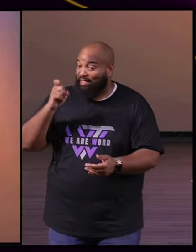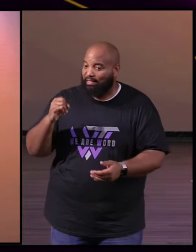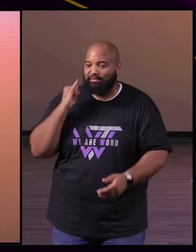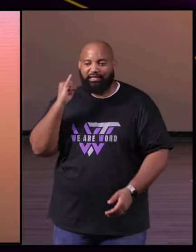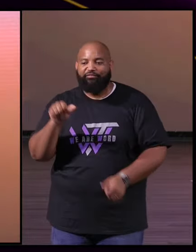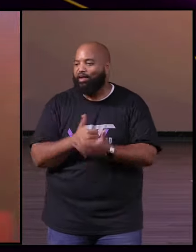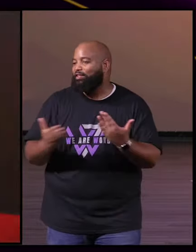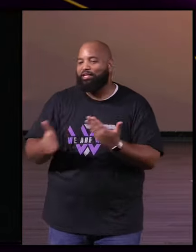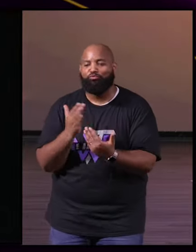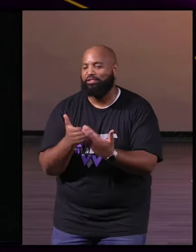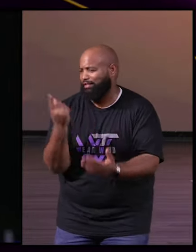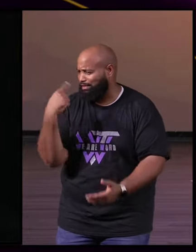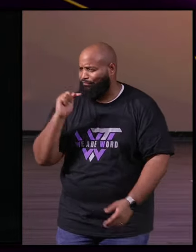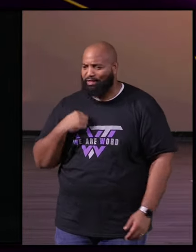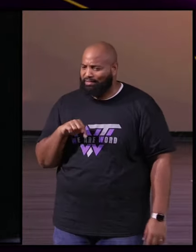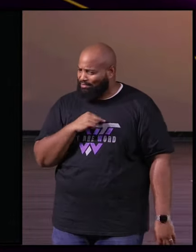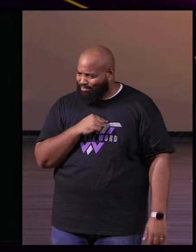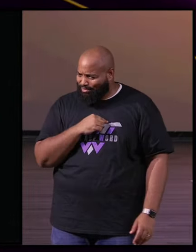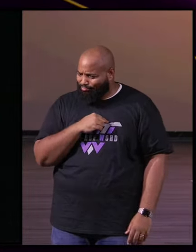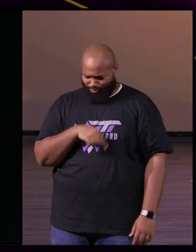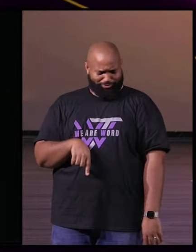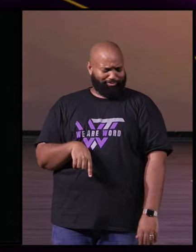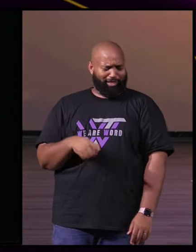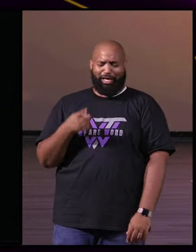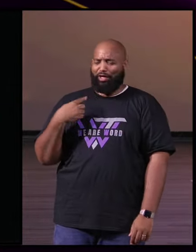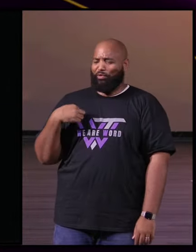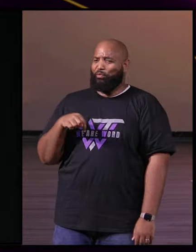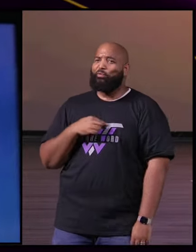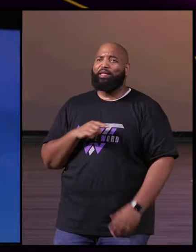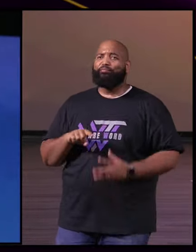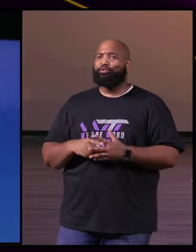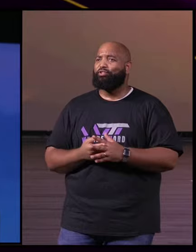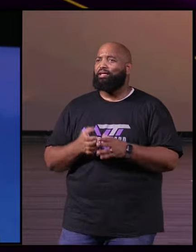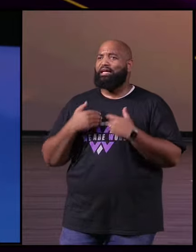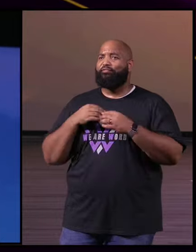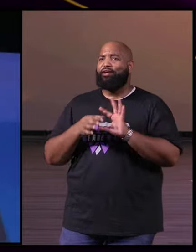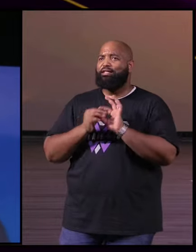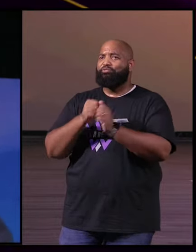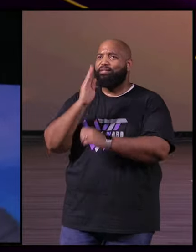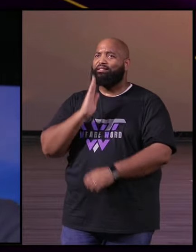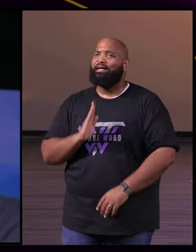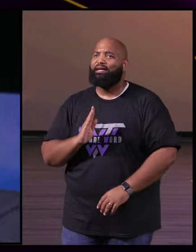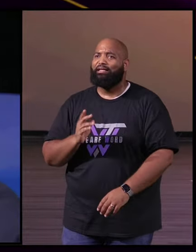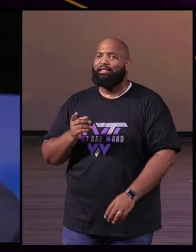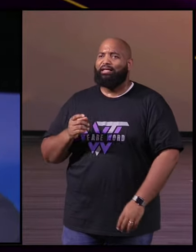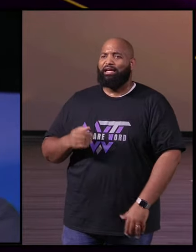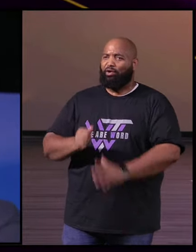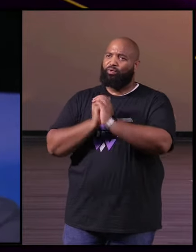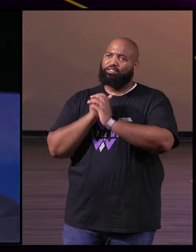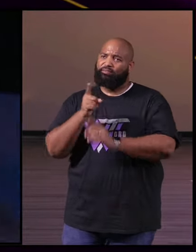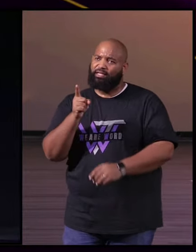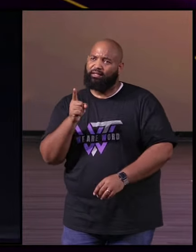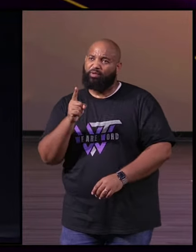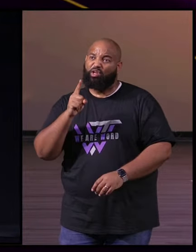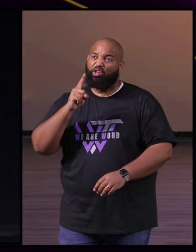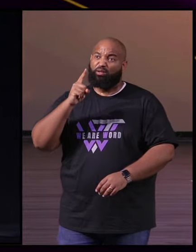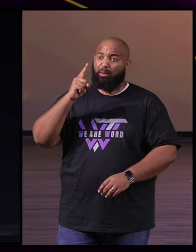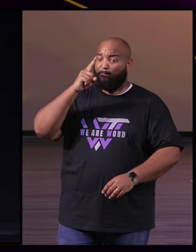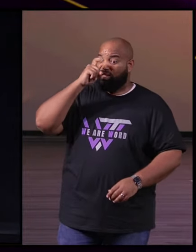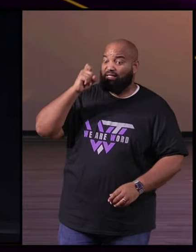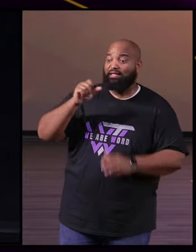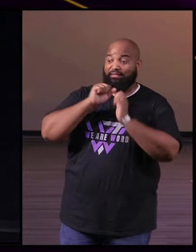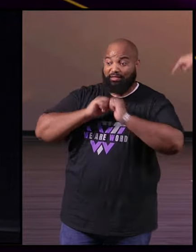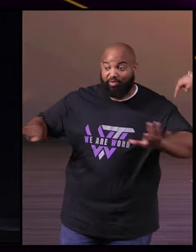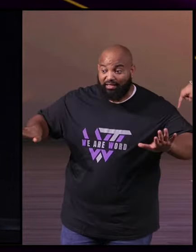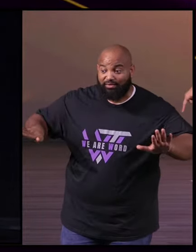Because if all of the blessings come easy, then I'll start having a relationship with him and worshiping him just because of what